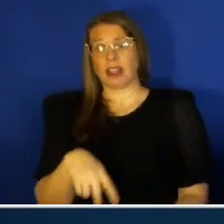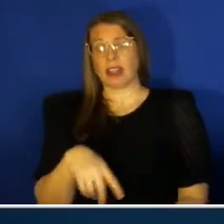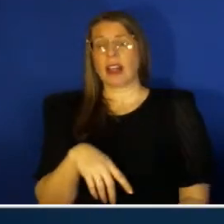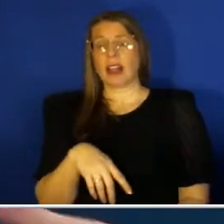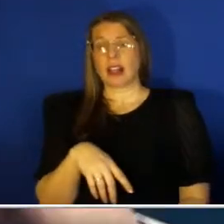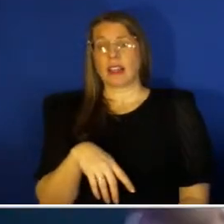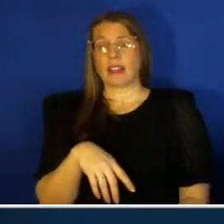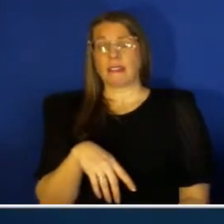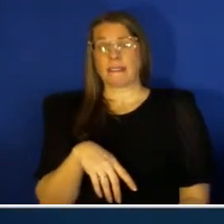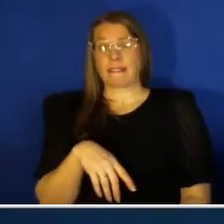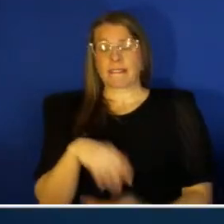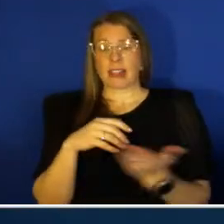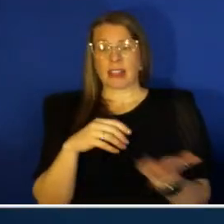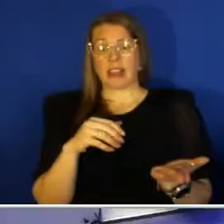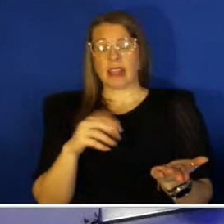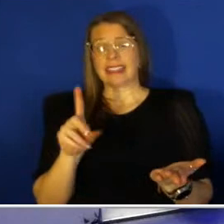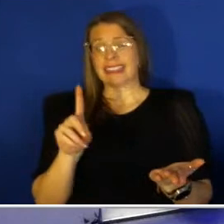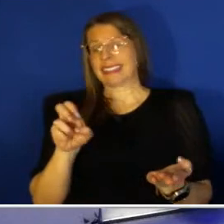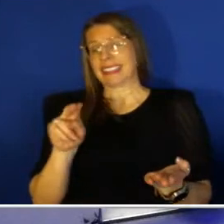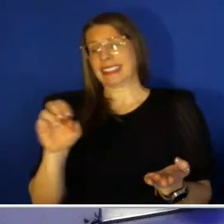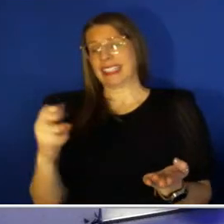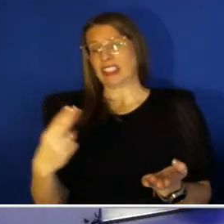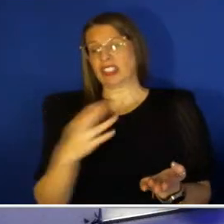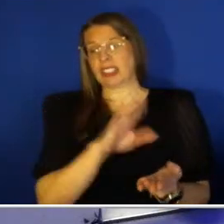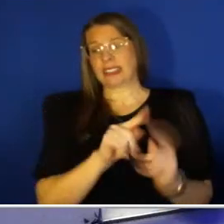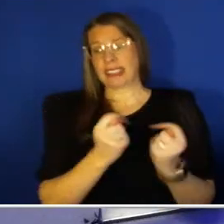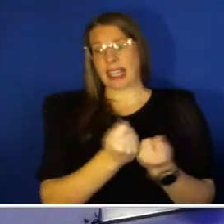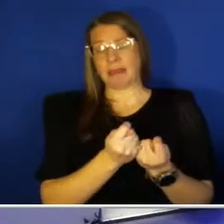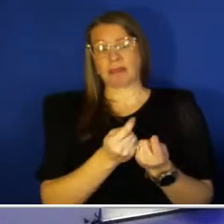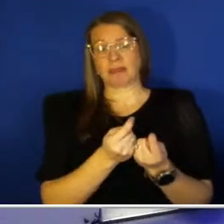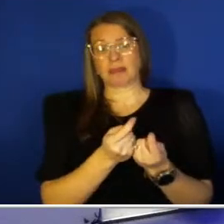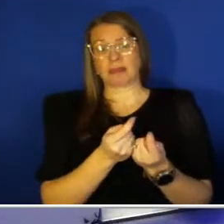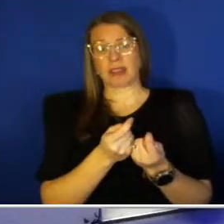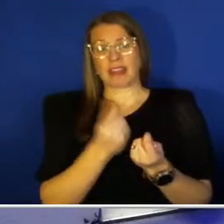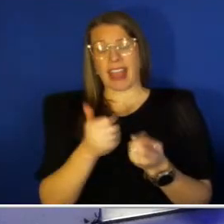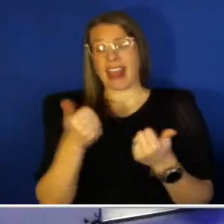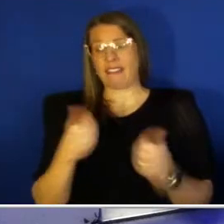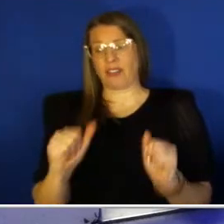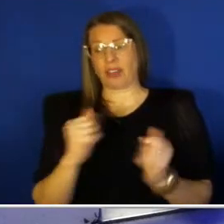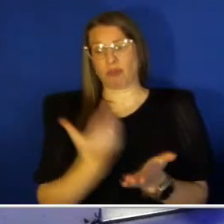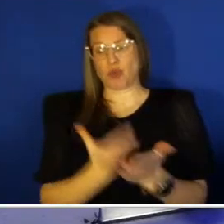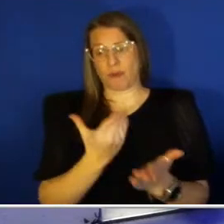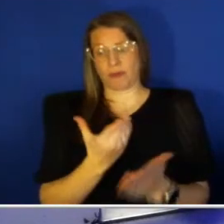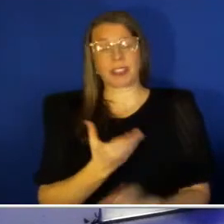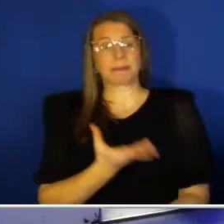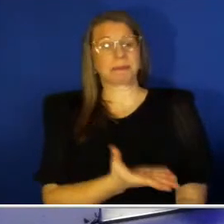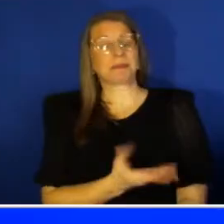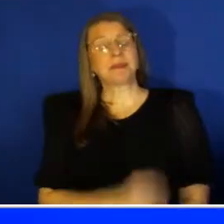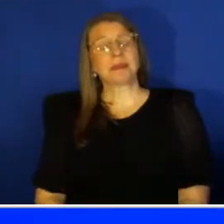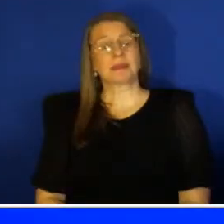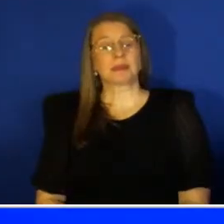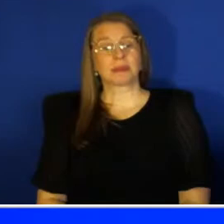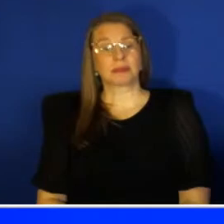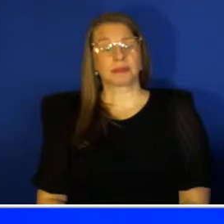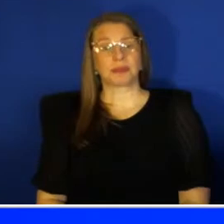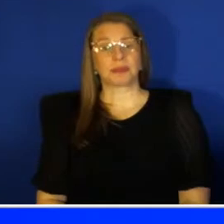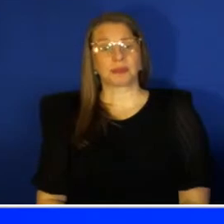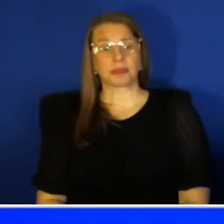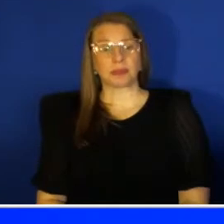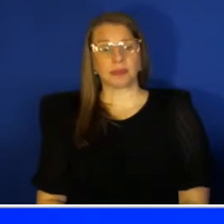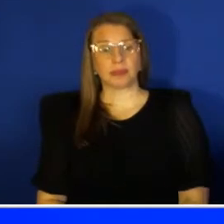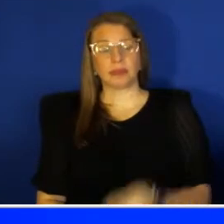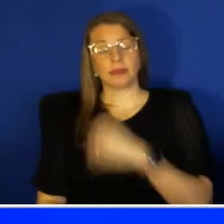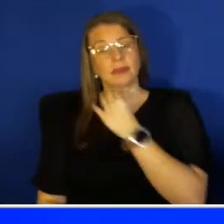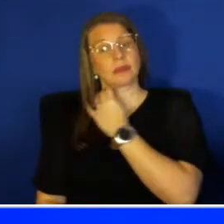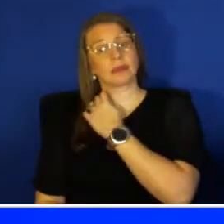effort on that. So I want to give him an opportunity to talk about this. Yeah, thank you, Dr. Chen. as some of our